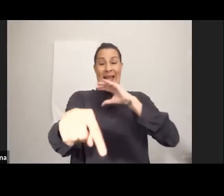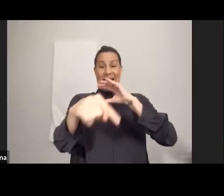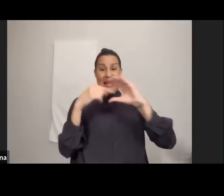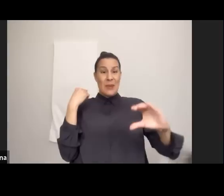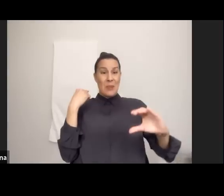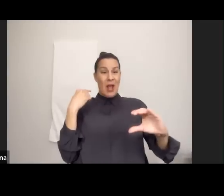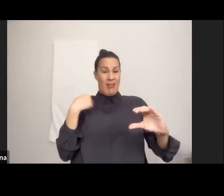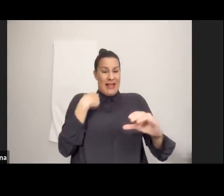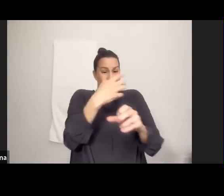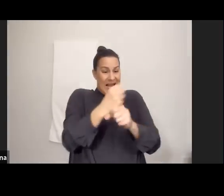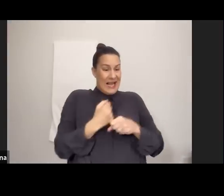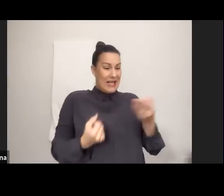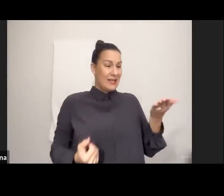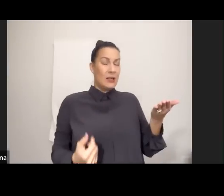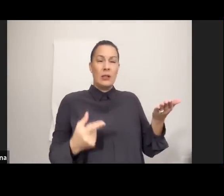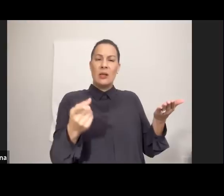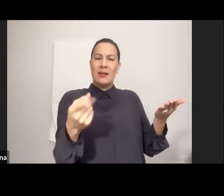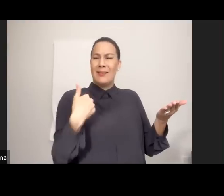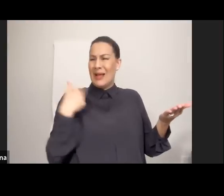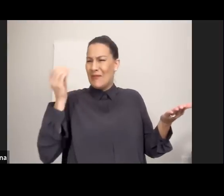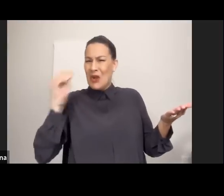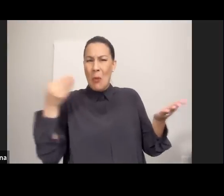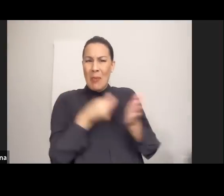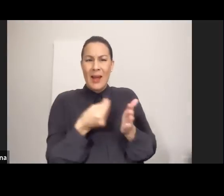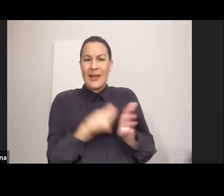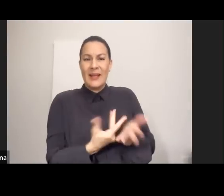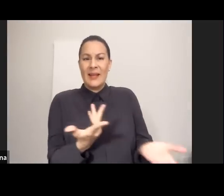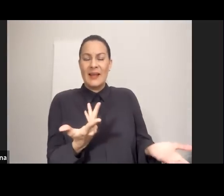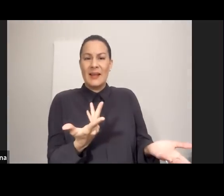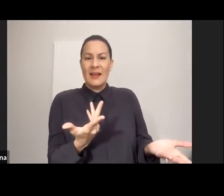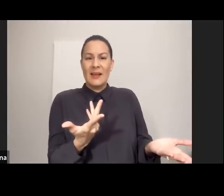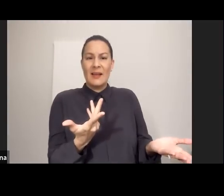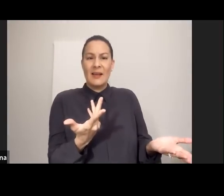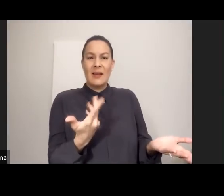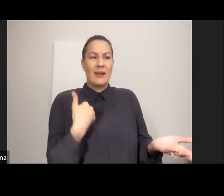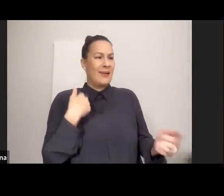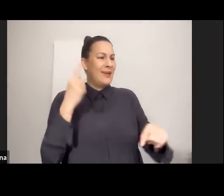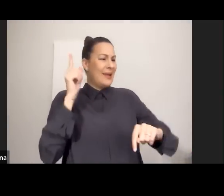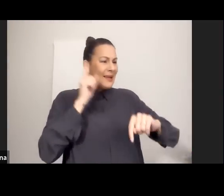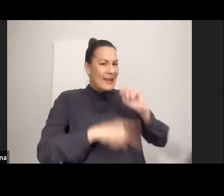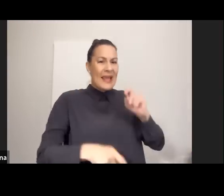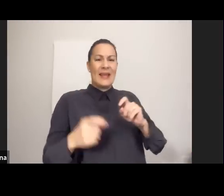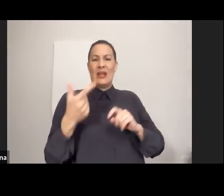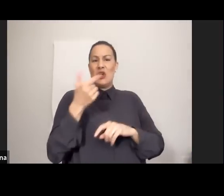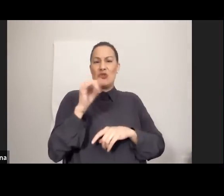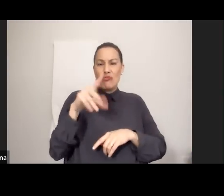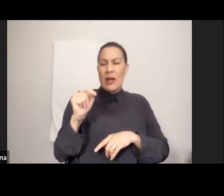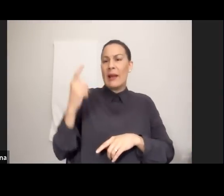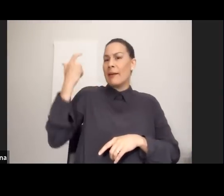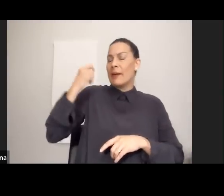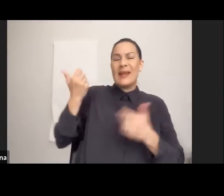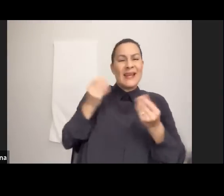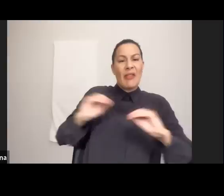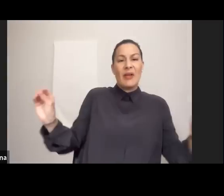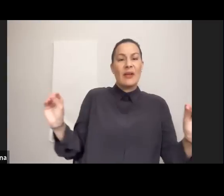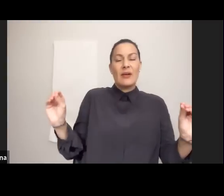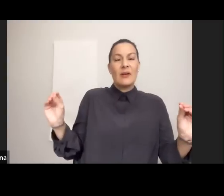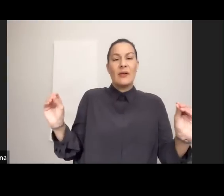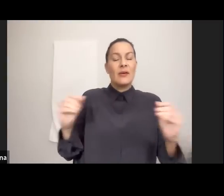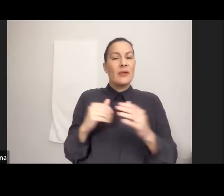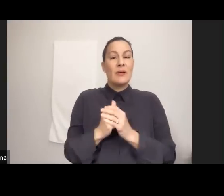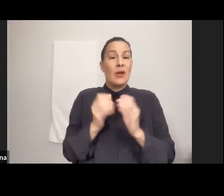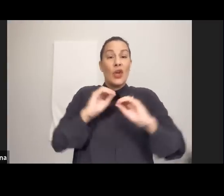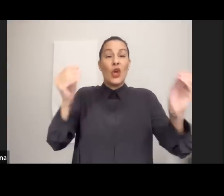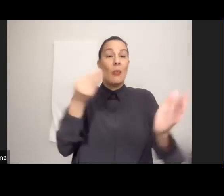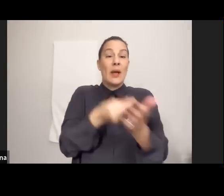money. Ain't no money in the budget. Damn sure ain't gonna be no money in no grant. The U.S. is on the news. There's no money.